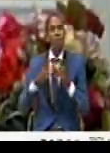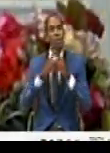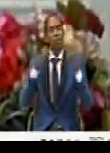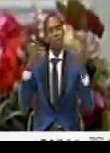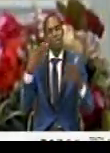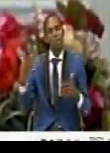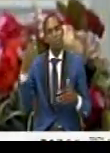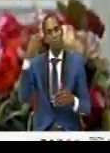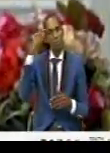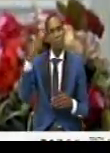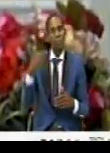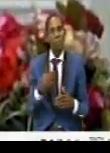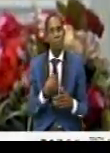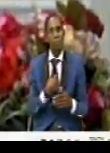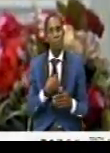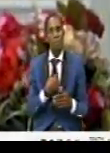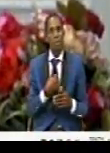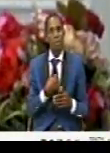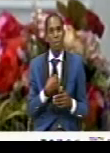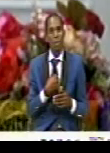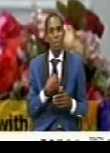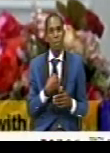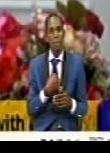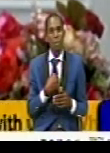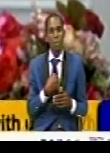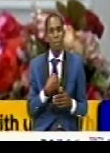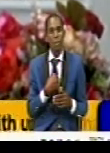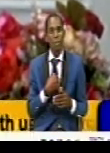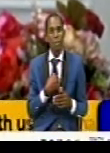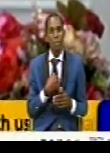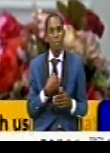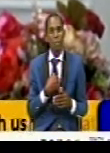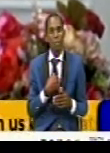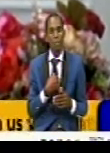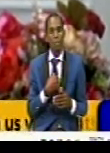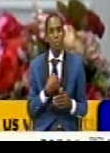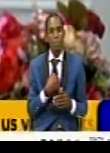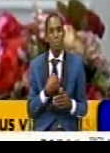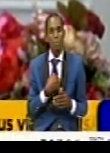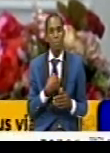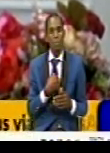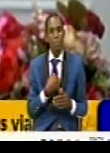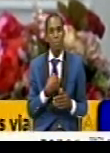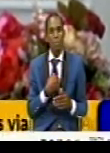I'm so happy tonight. God has done great things for me.